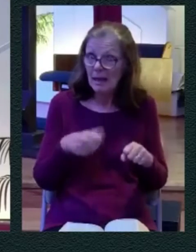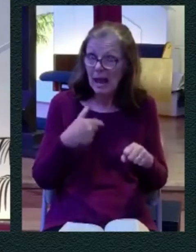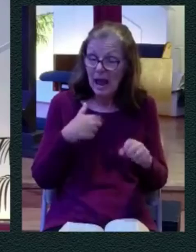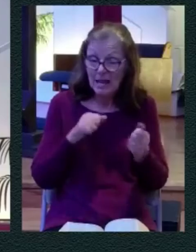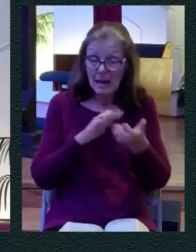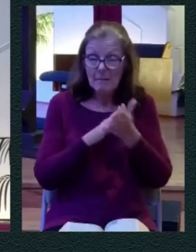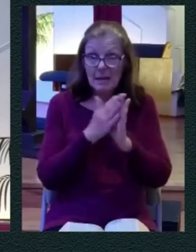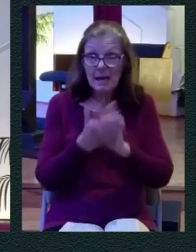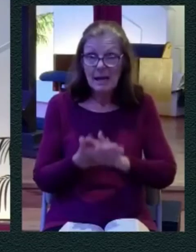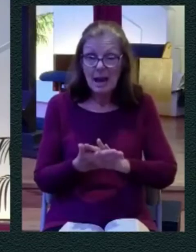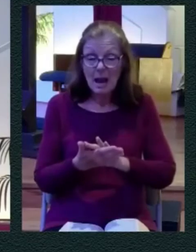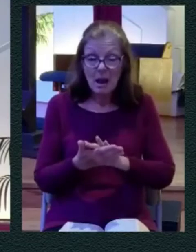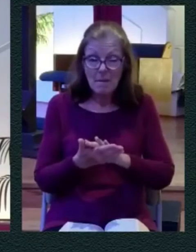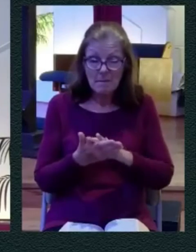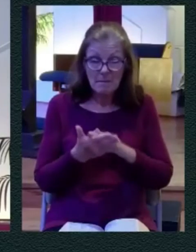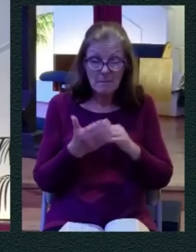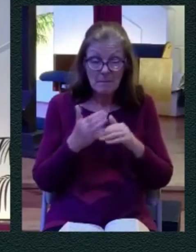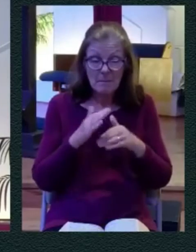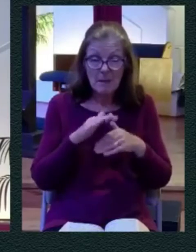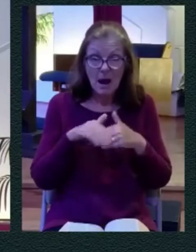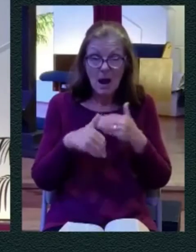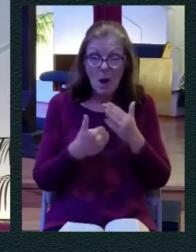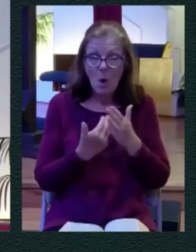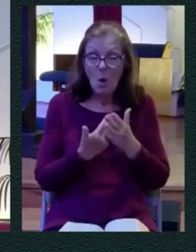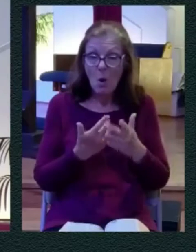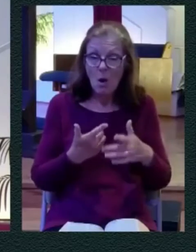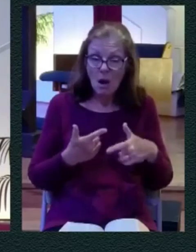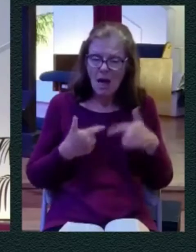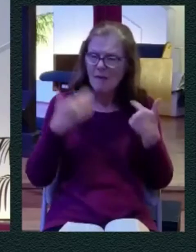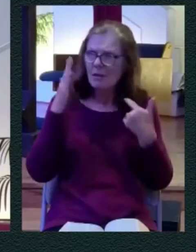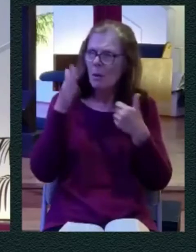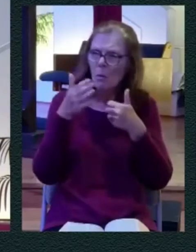whole of my life being in pursuit of His kingdom?